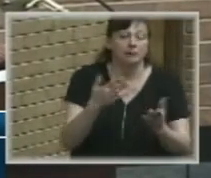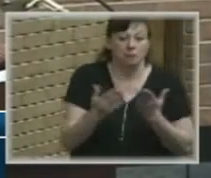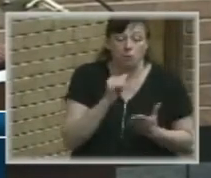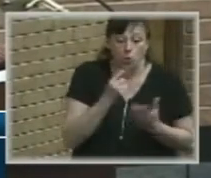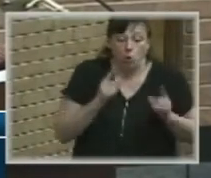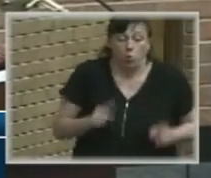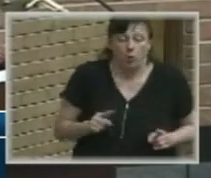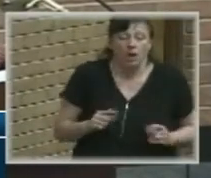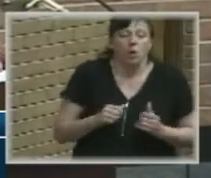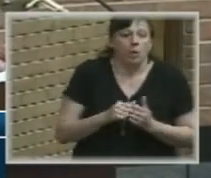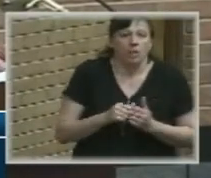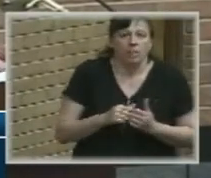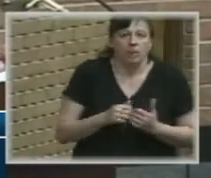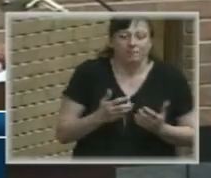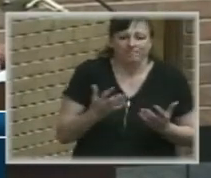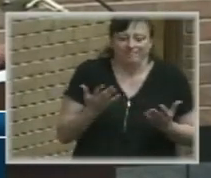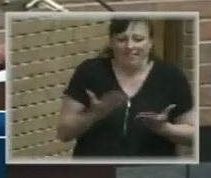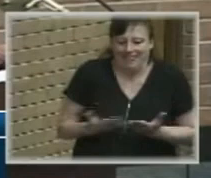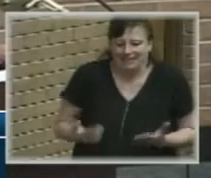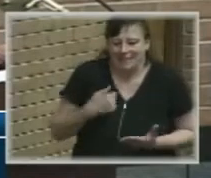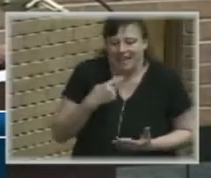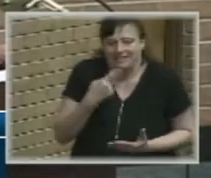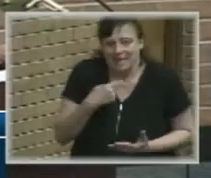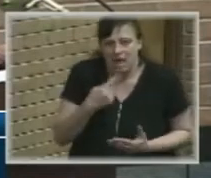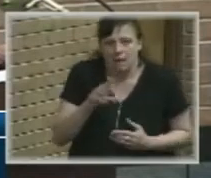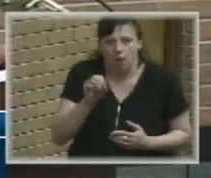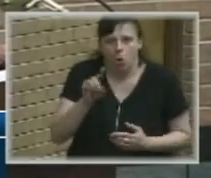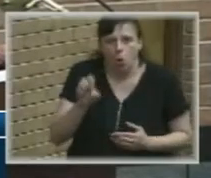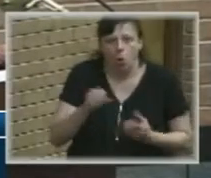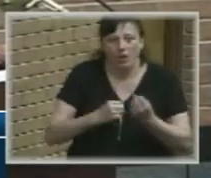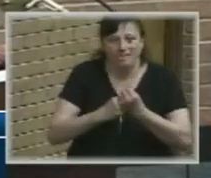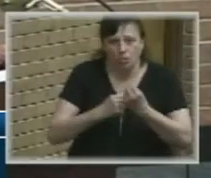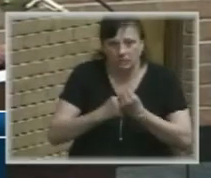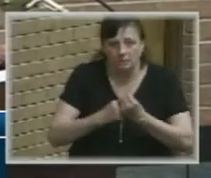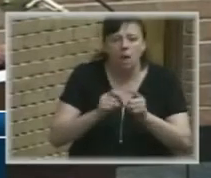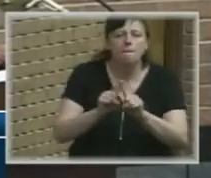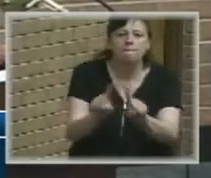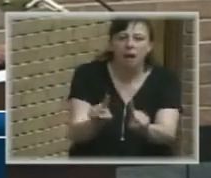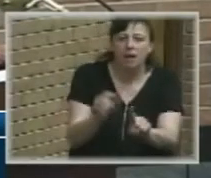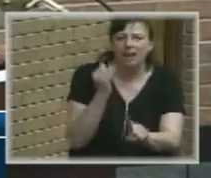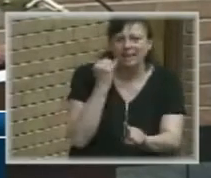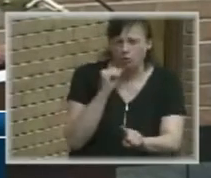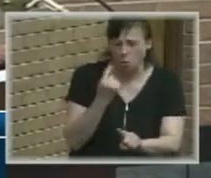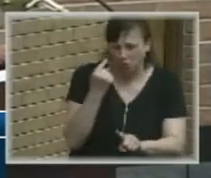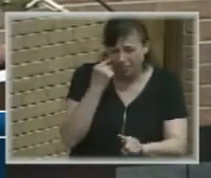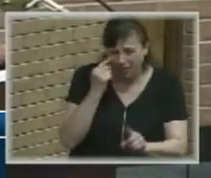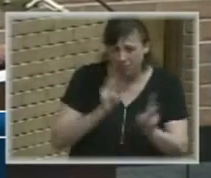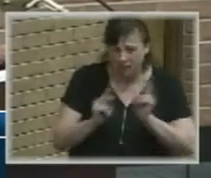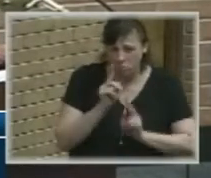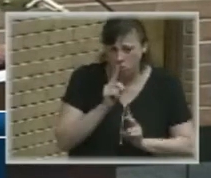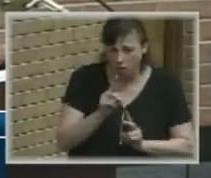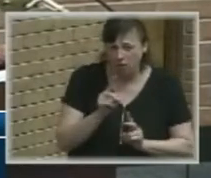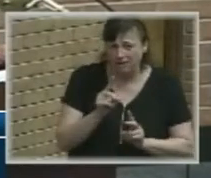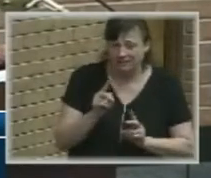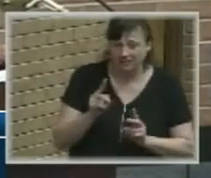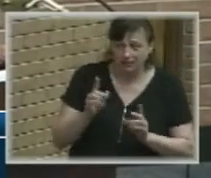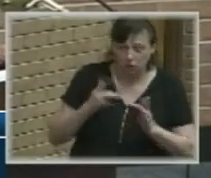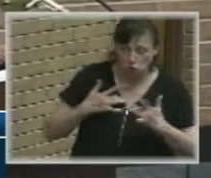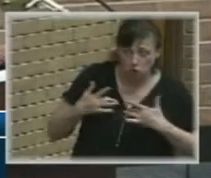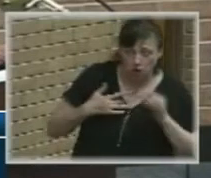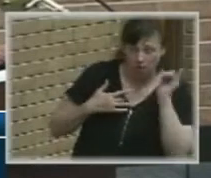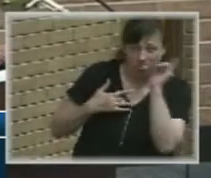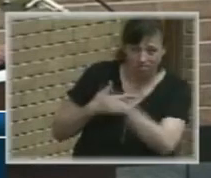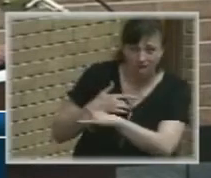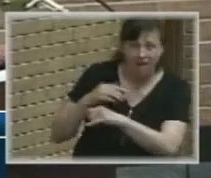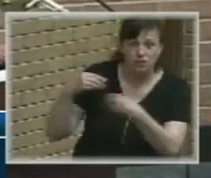my, what I say about code enforcement, but if you don't think that the people are concerned about that in the plaza, I can tell you